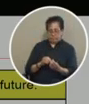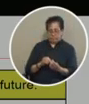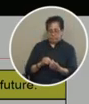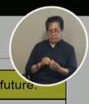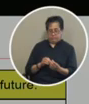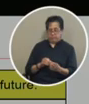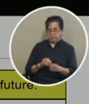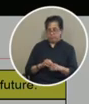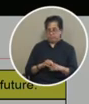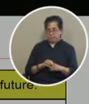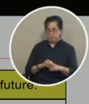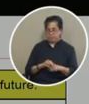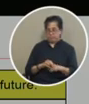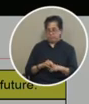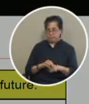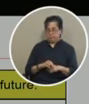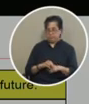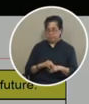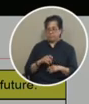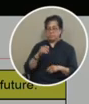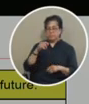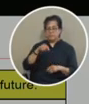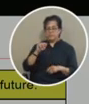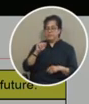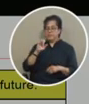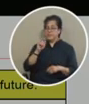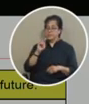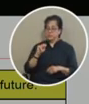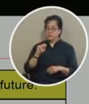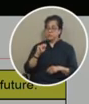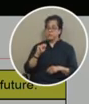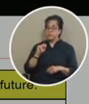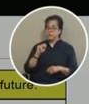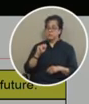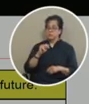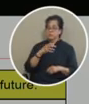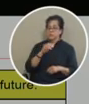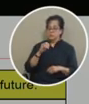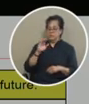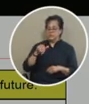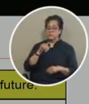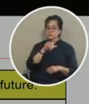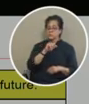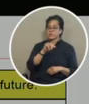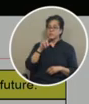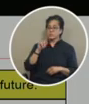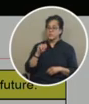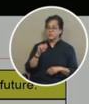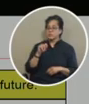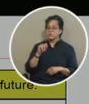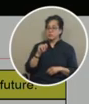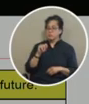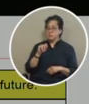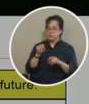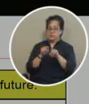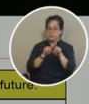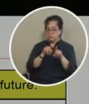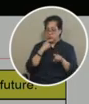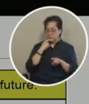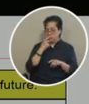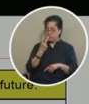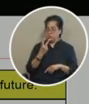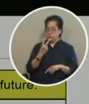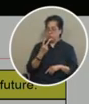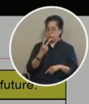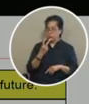So that concludes all presentations. This is an action item to amend the budget resolution for the fiscal year 2020. And as I mentioned, there's two items on